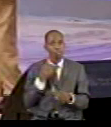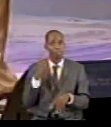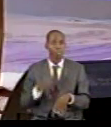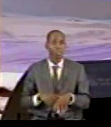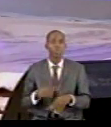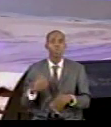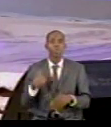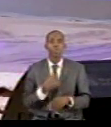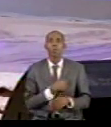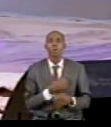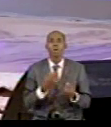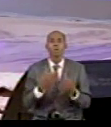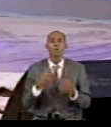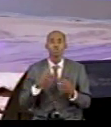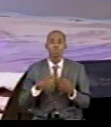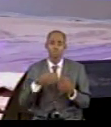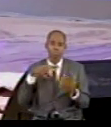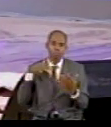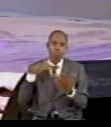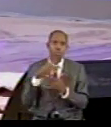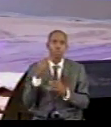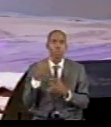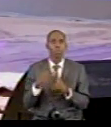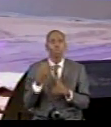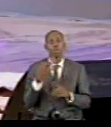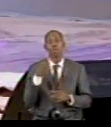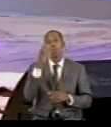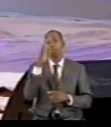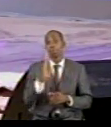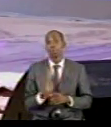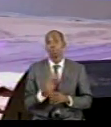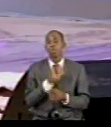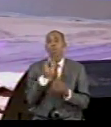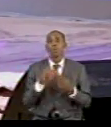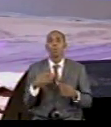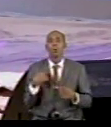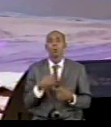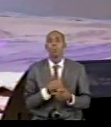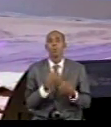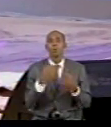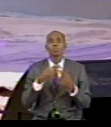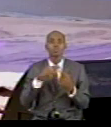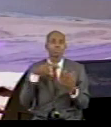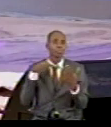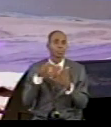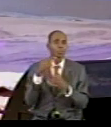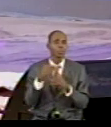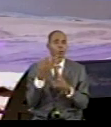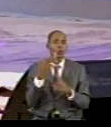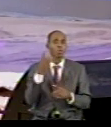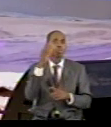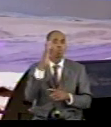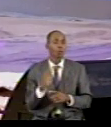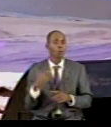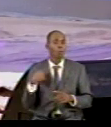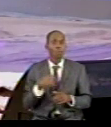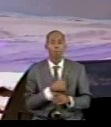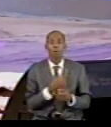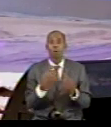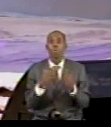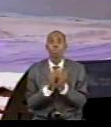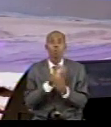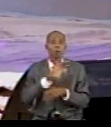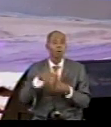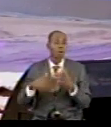the word of God. And when we come to study the word of God, we come with all our attention. And